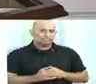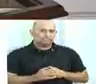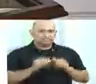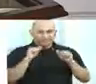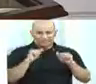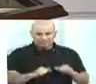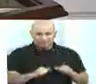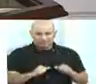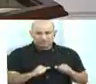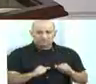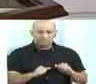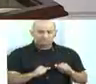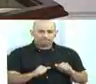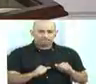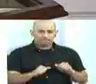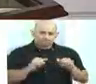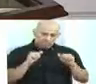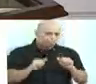can be that right